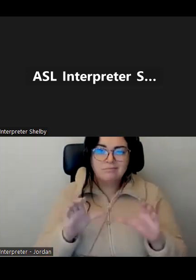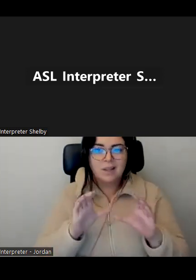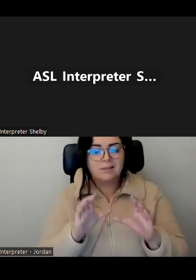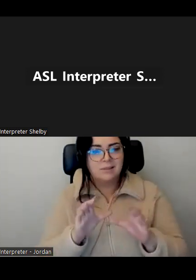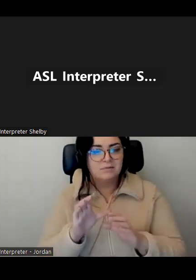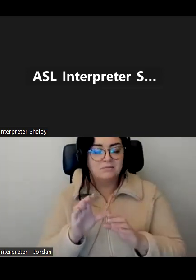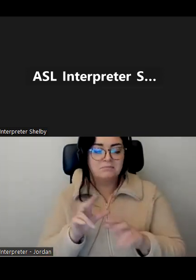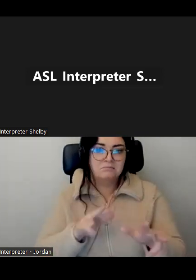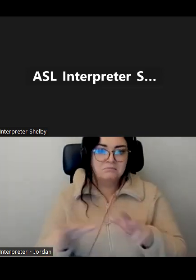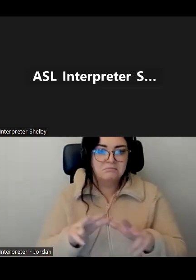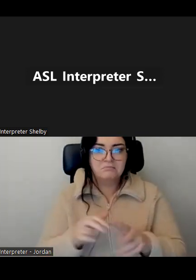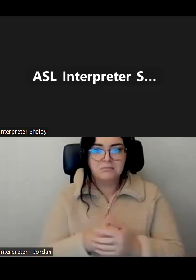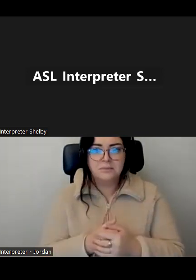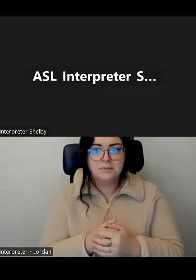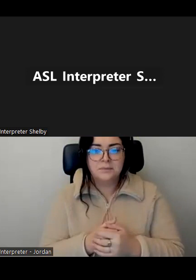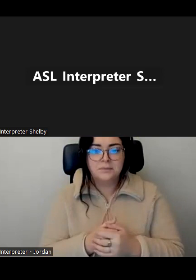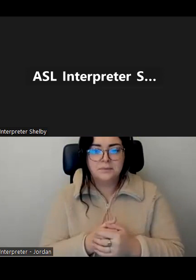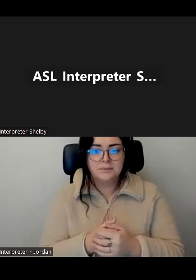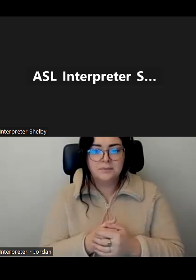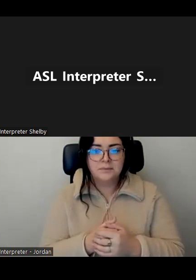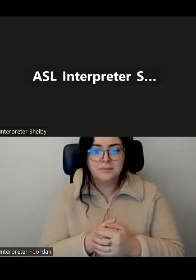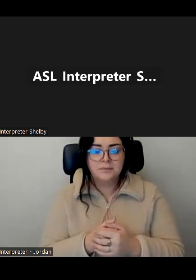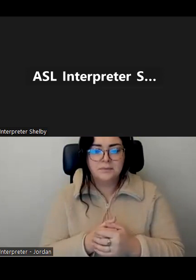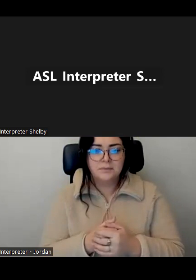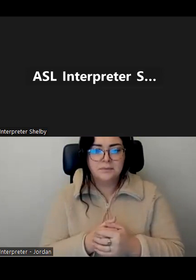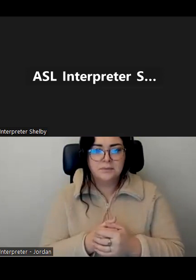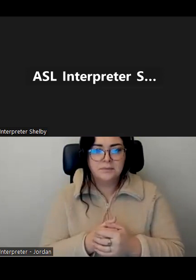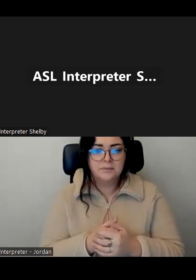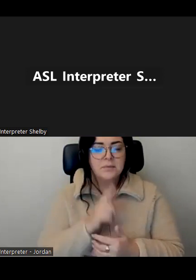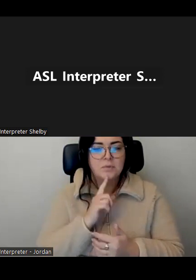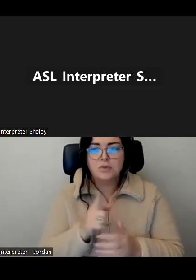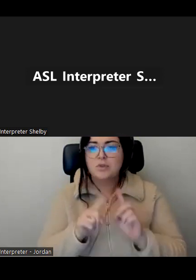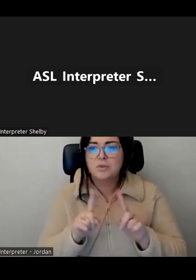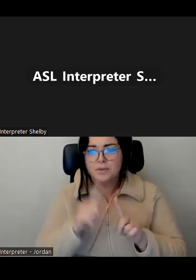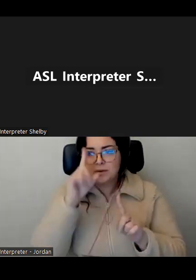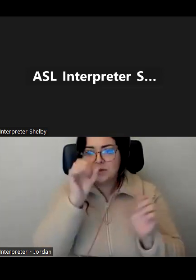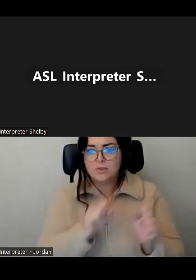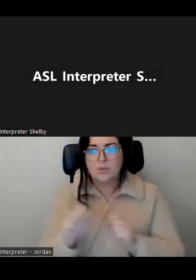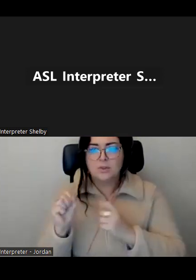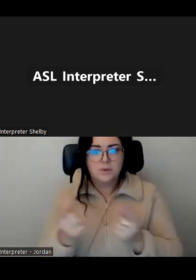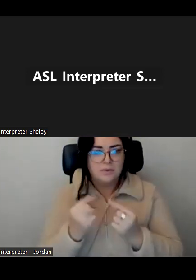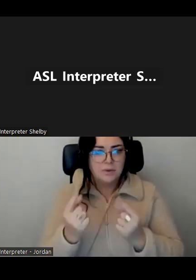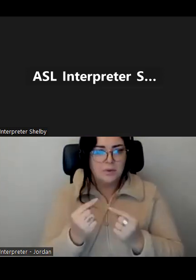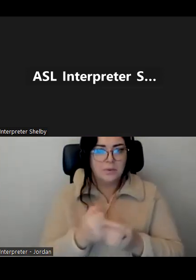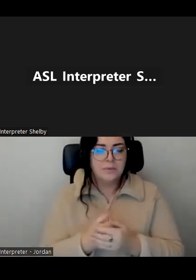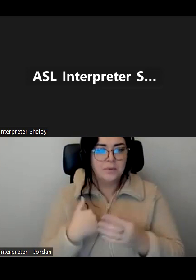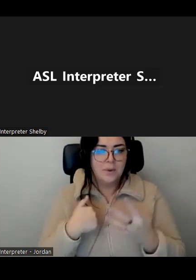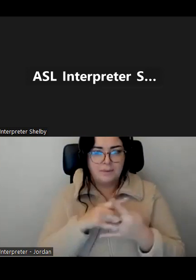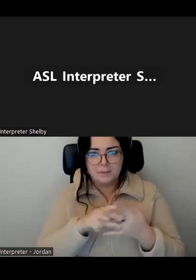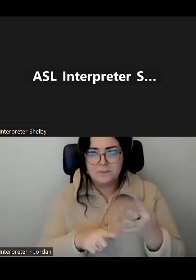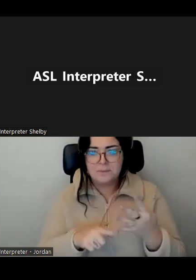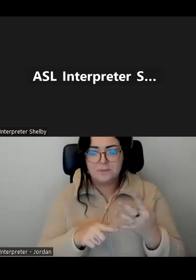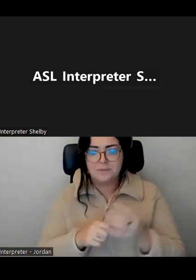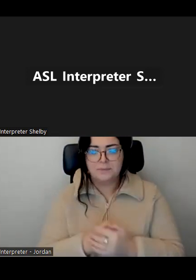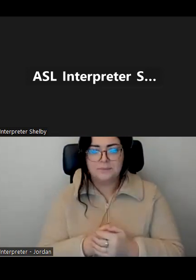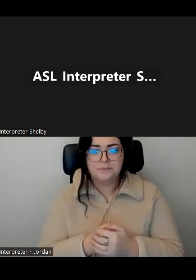I'm sure you all have different strategies that you practice. I'm just going to go over a few different things here now.